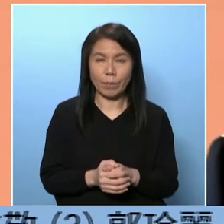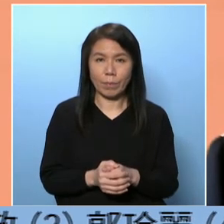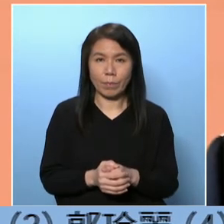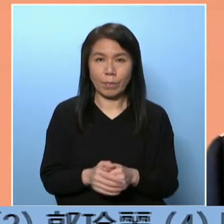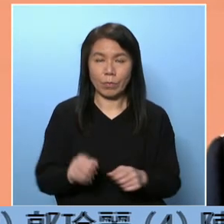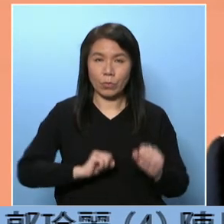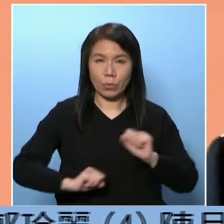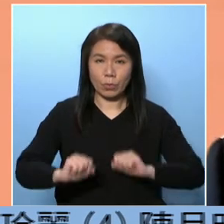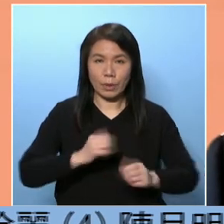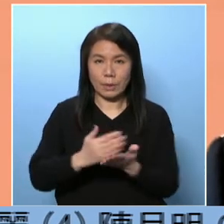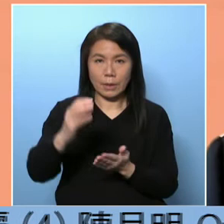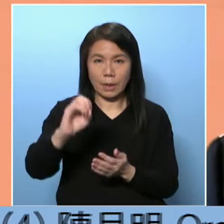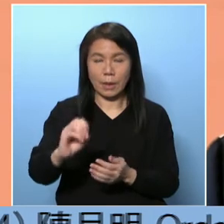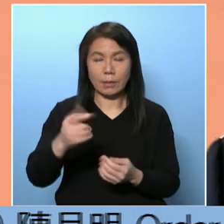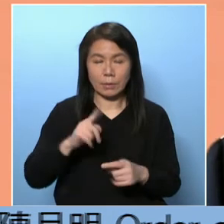tracking down the